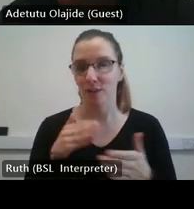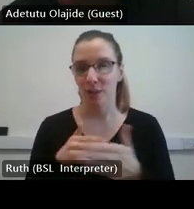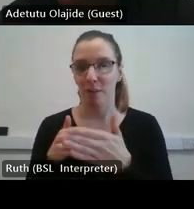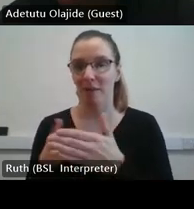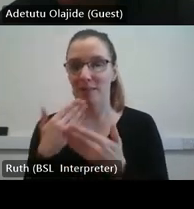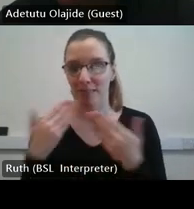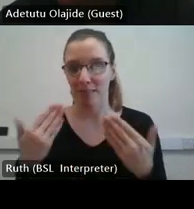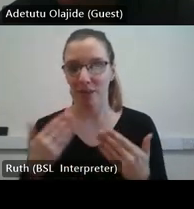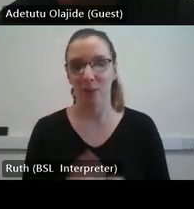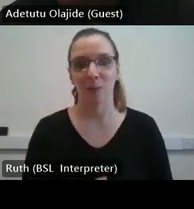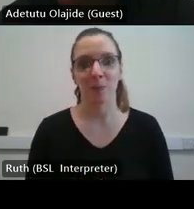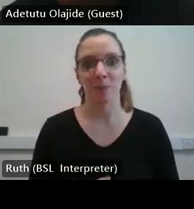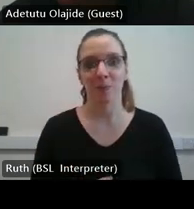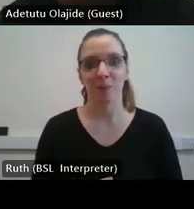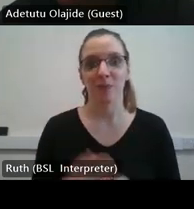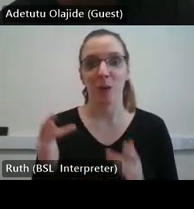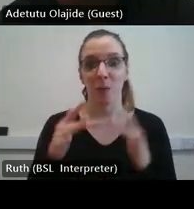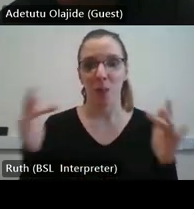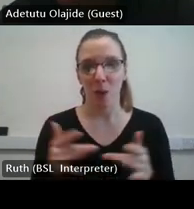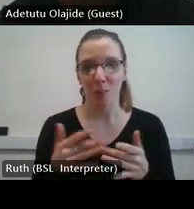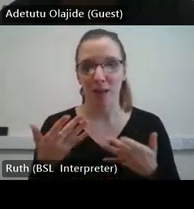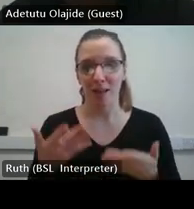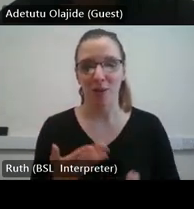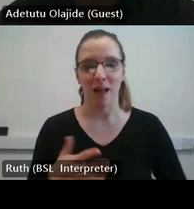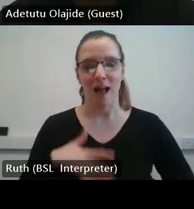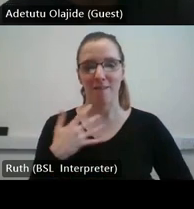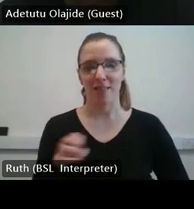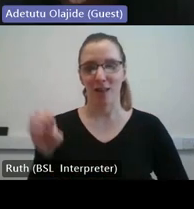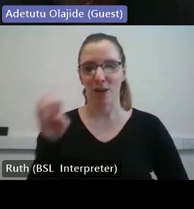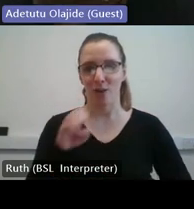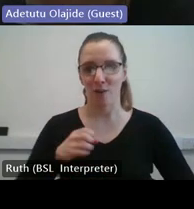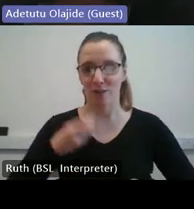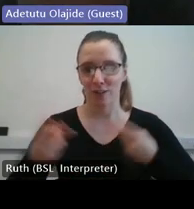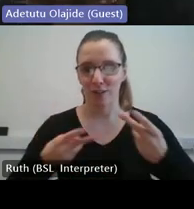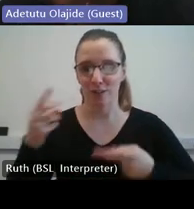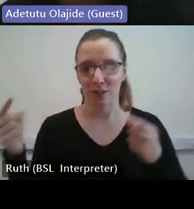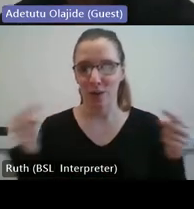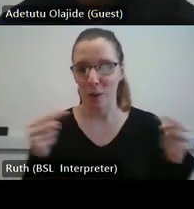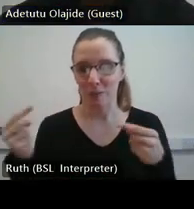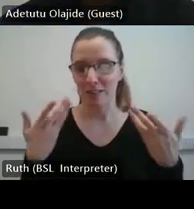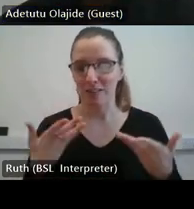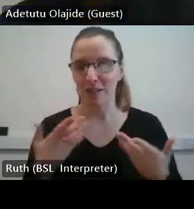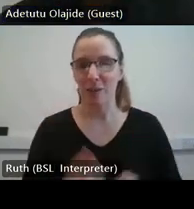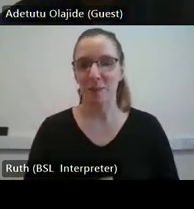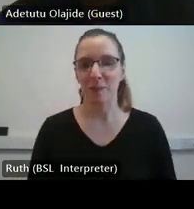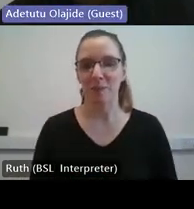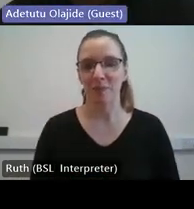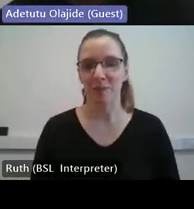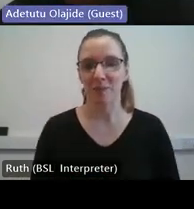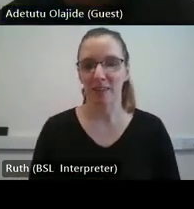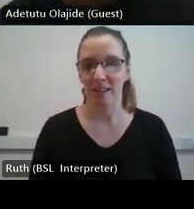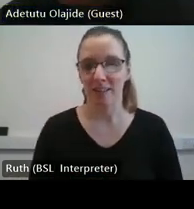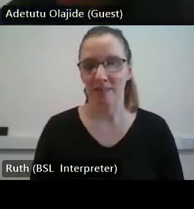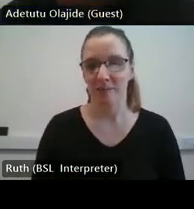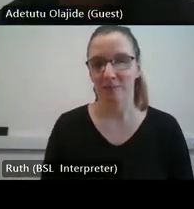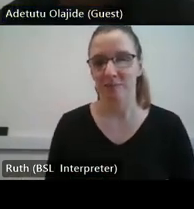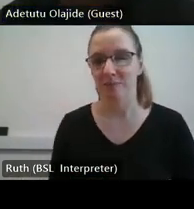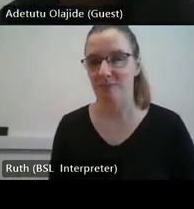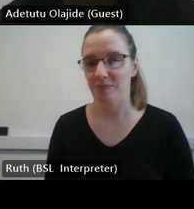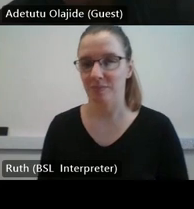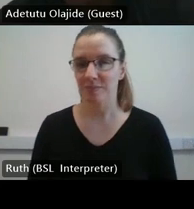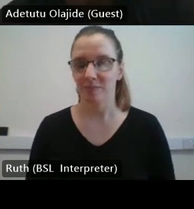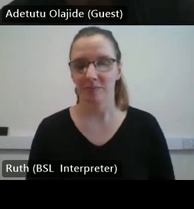I'm going to come to online. I feel like I'm doing the Eurovision Song Contest. Have you got any slide though? Or you okay? Oh, I was just going to hear from Adetutu and then we'll